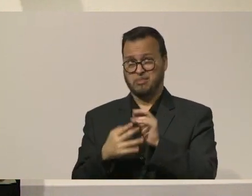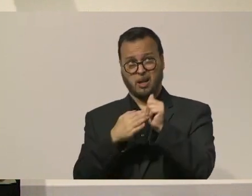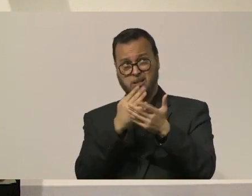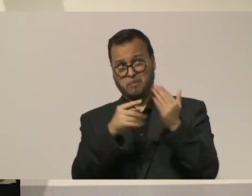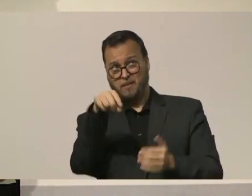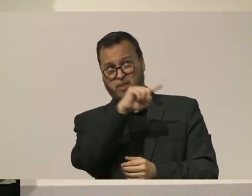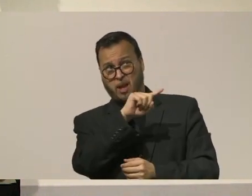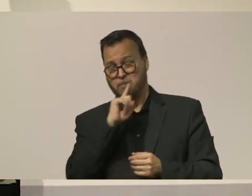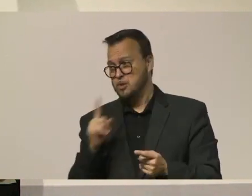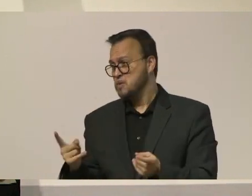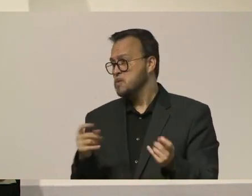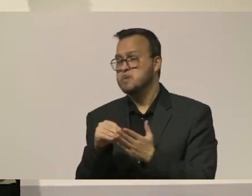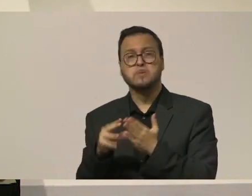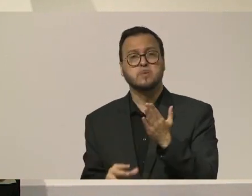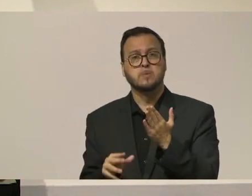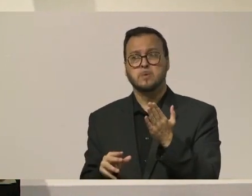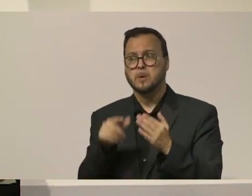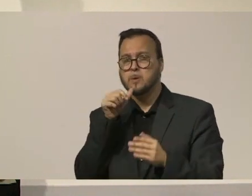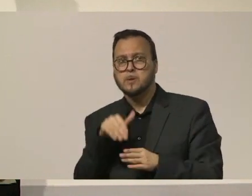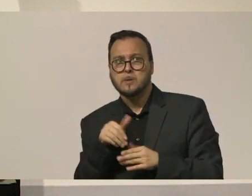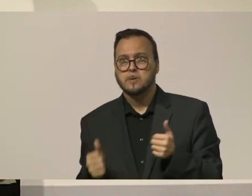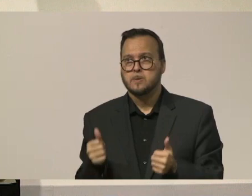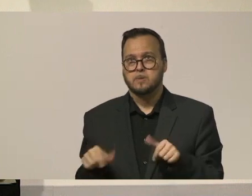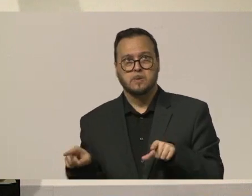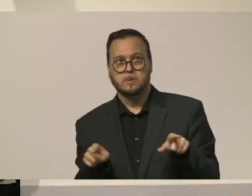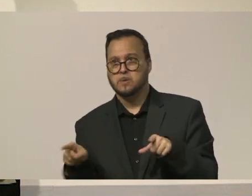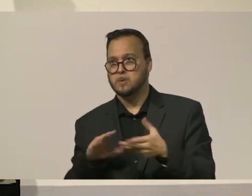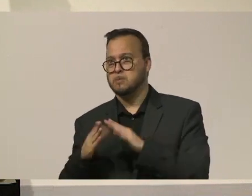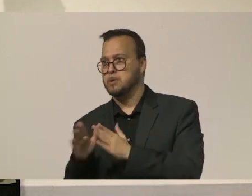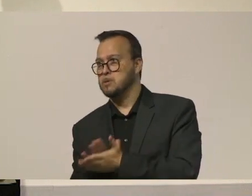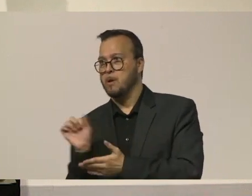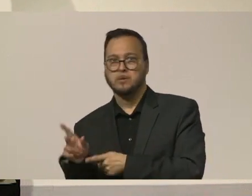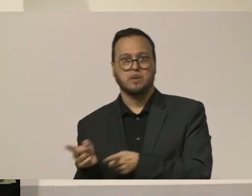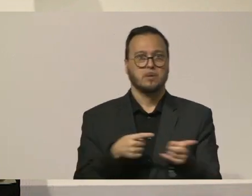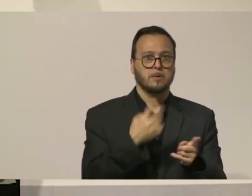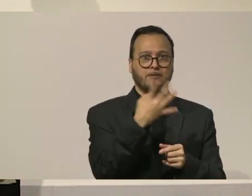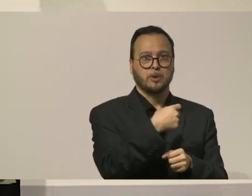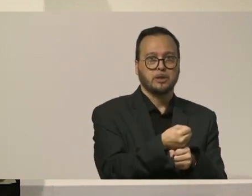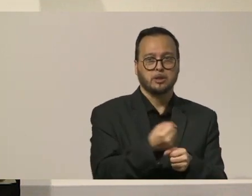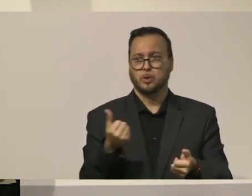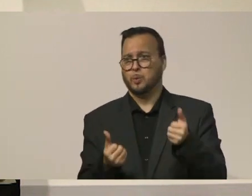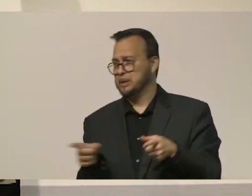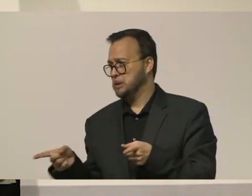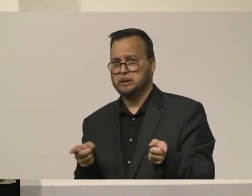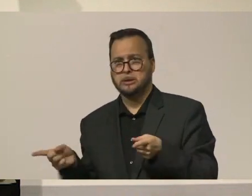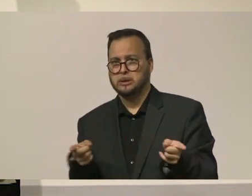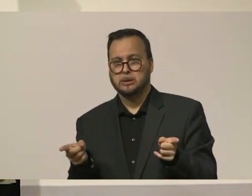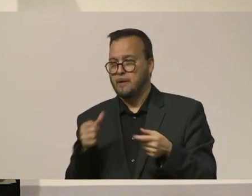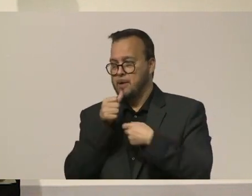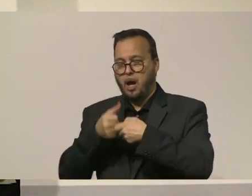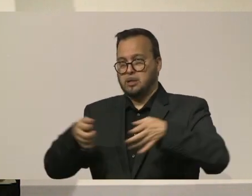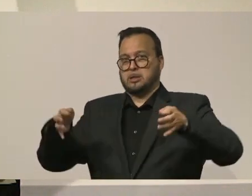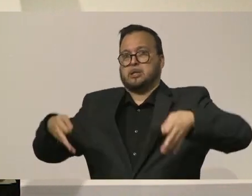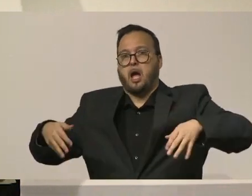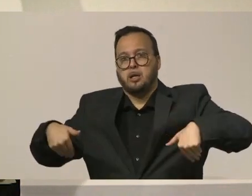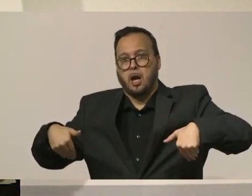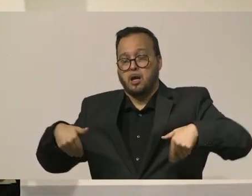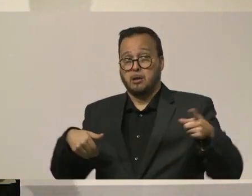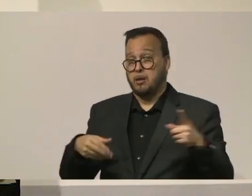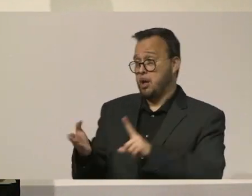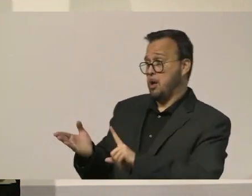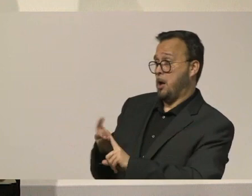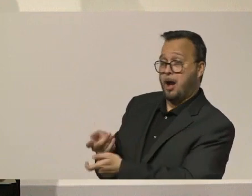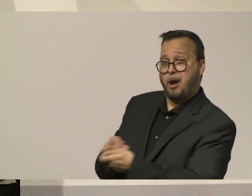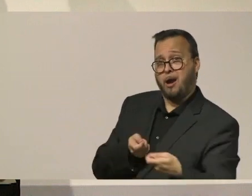to recruit students that are on the fence, those who are thinking about going to a community college but haven't made their minds up yet. We call